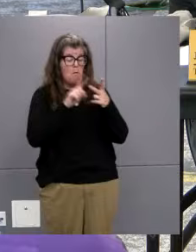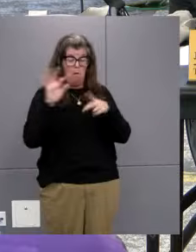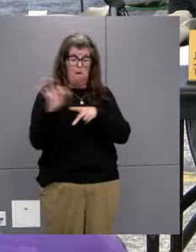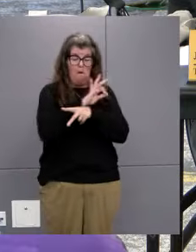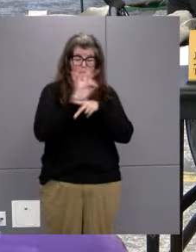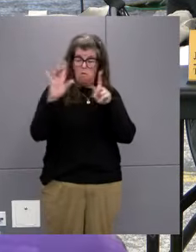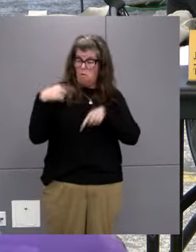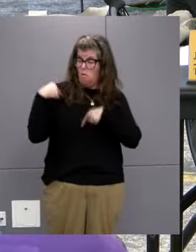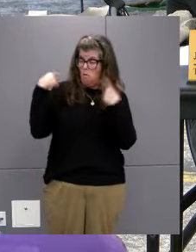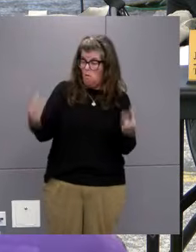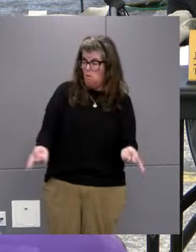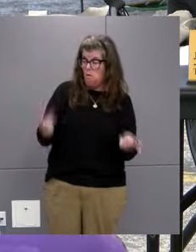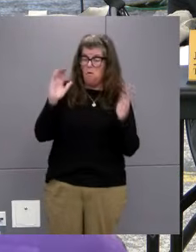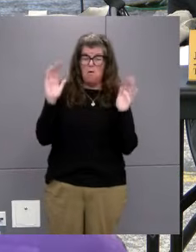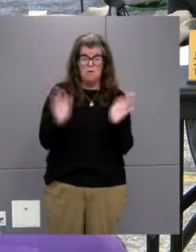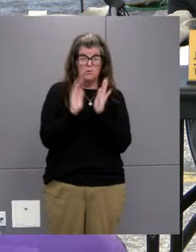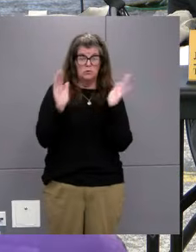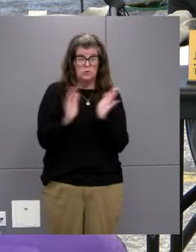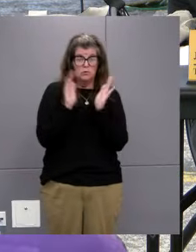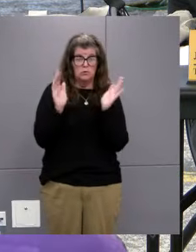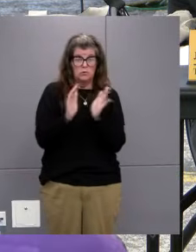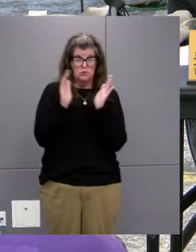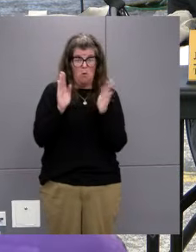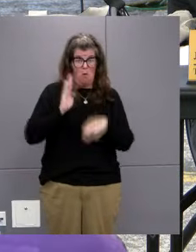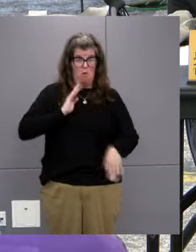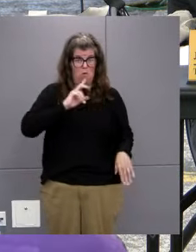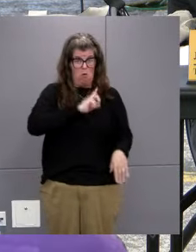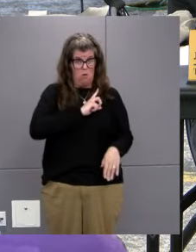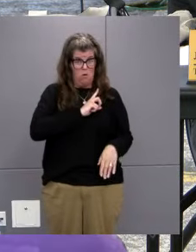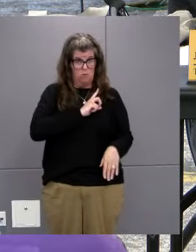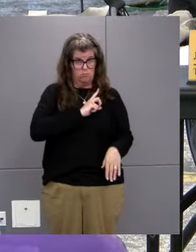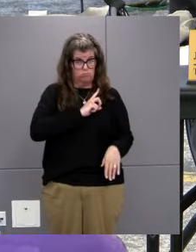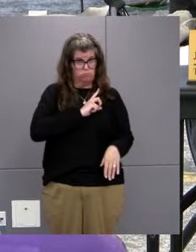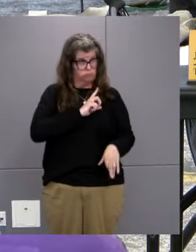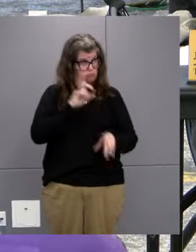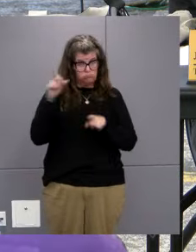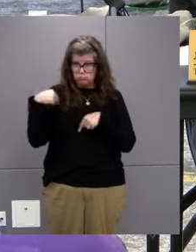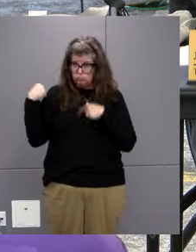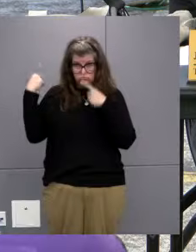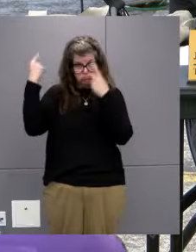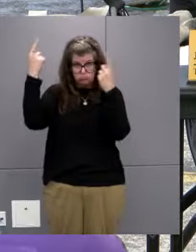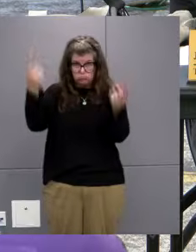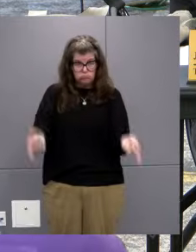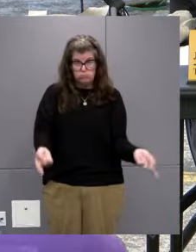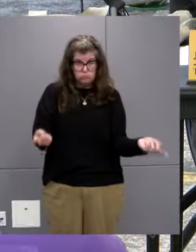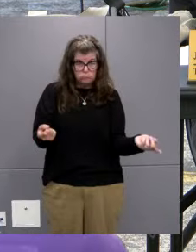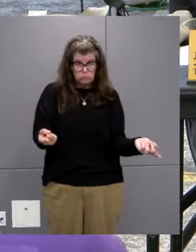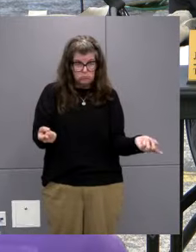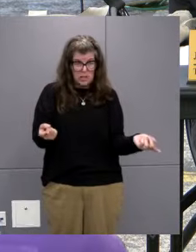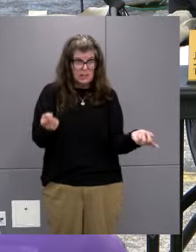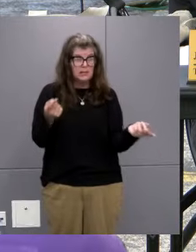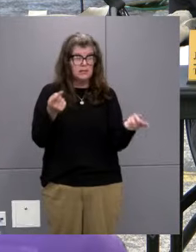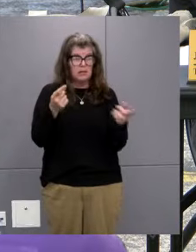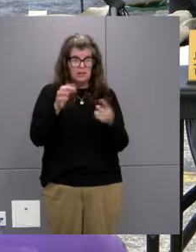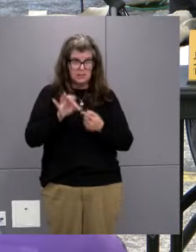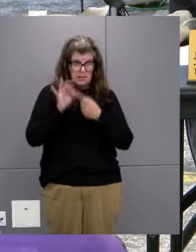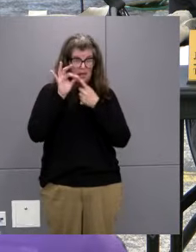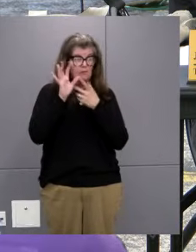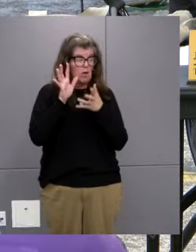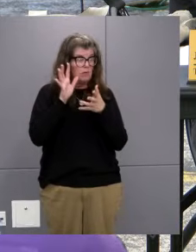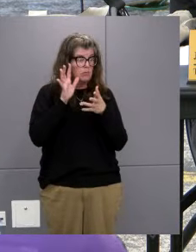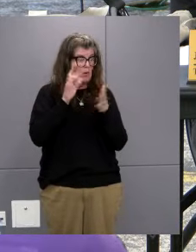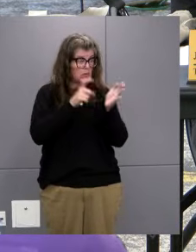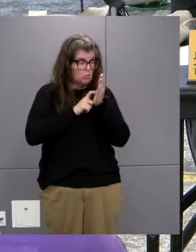functioning as a small board all along, except for the requirements dealing with the chair making